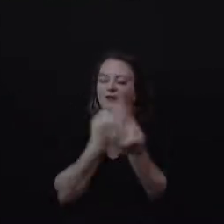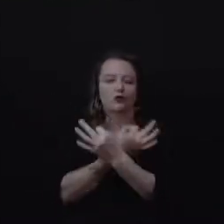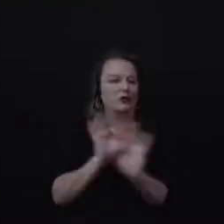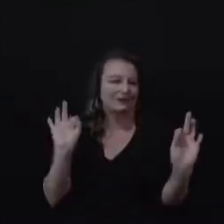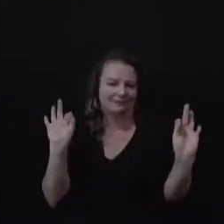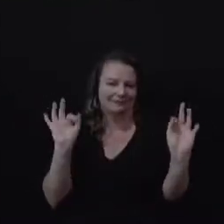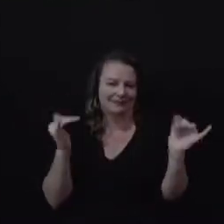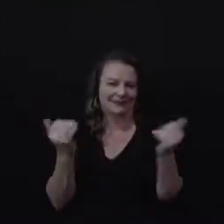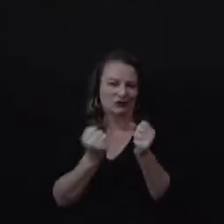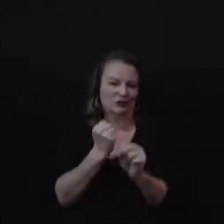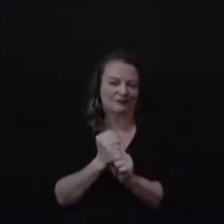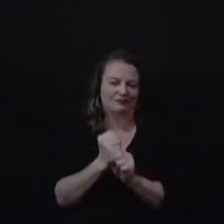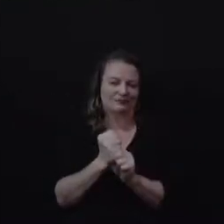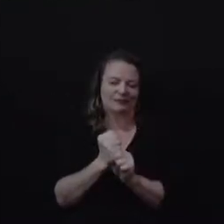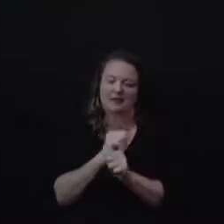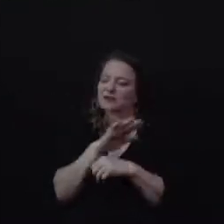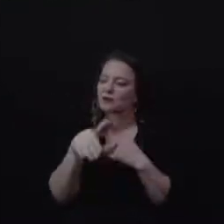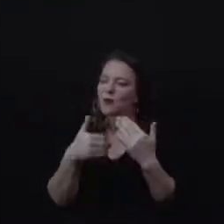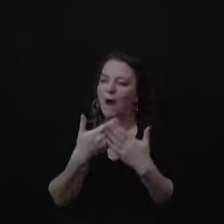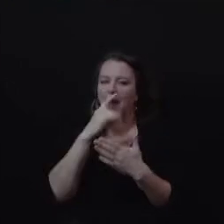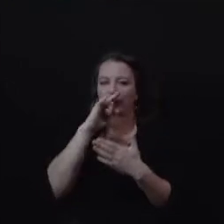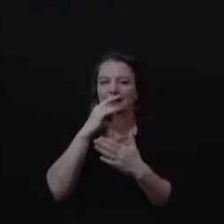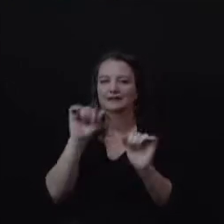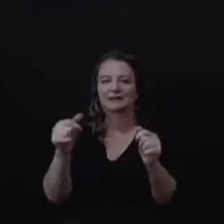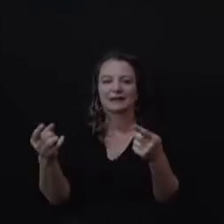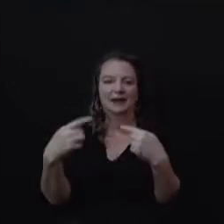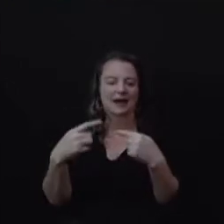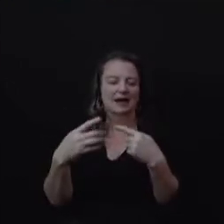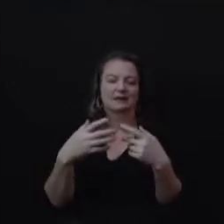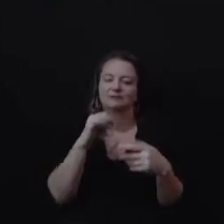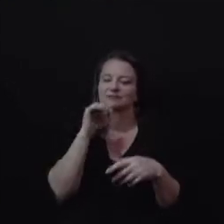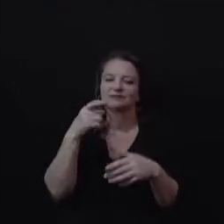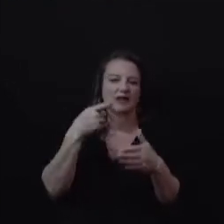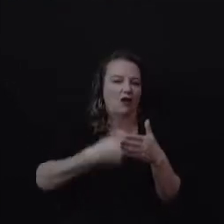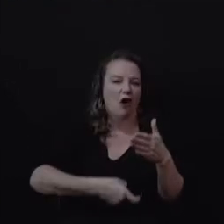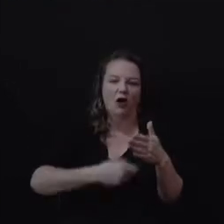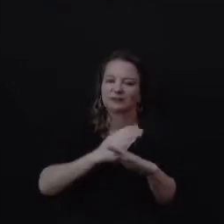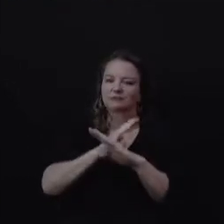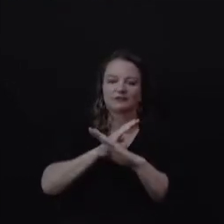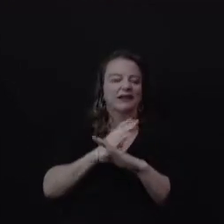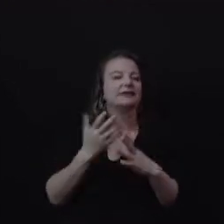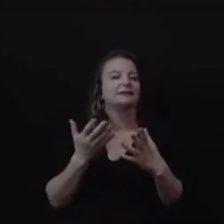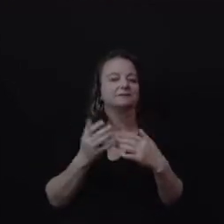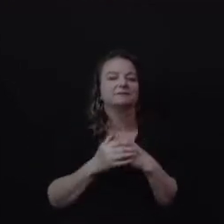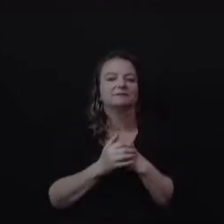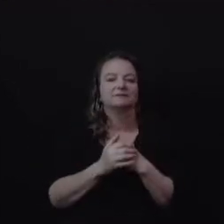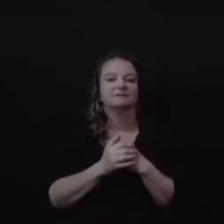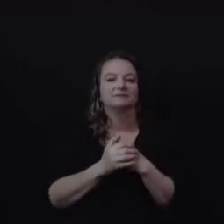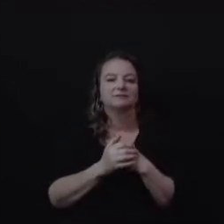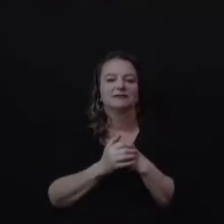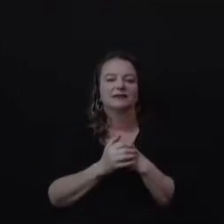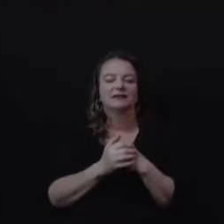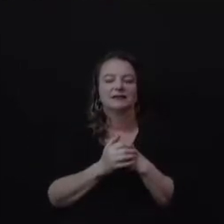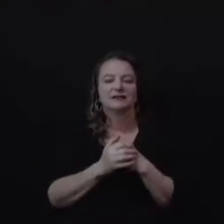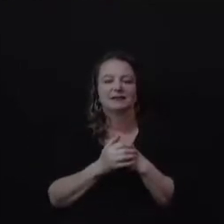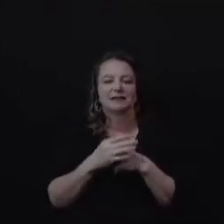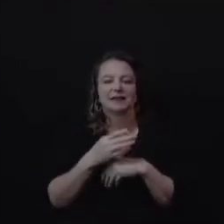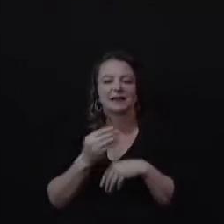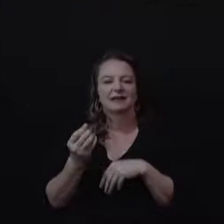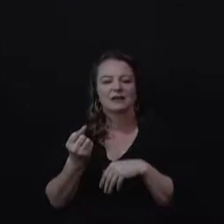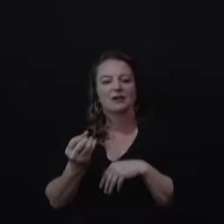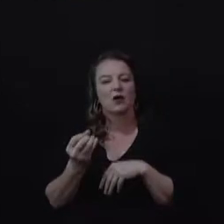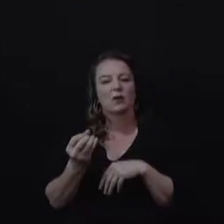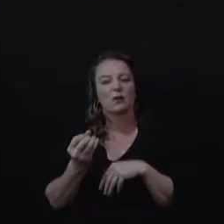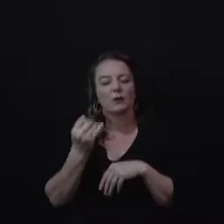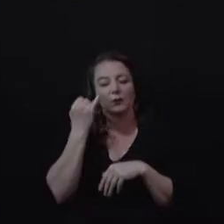So every kid can come without costs being prohibitive and learn about God's monumental love. And so